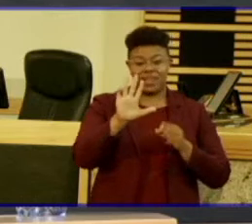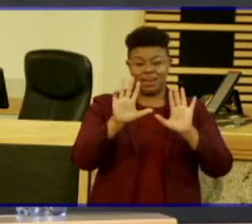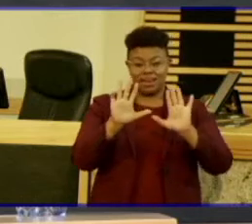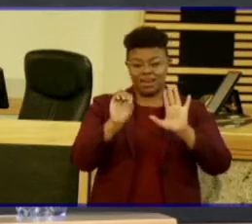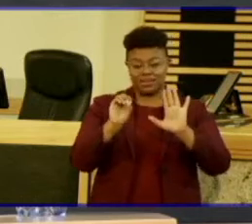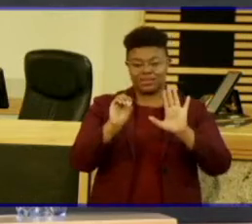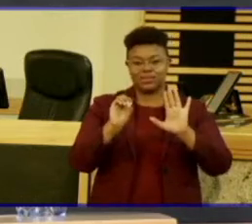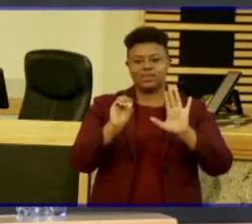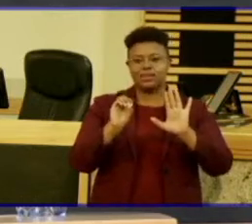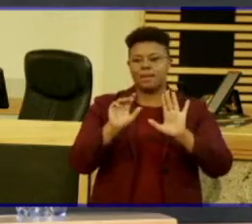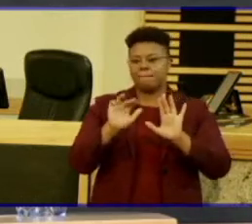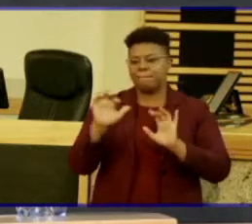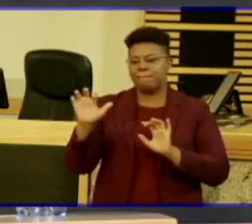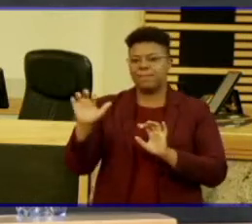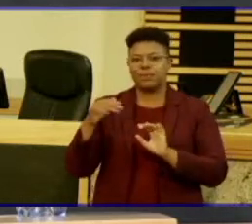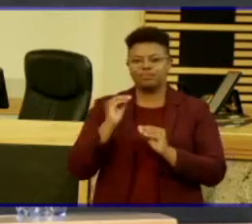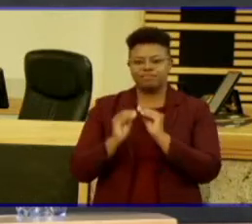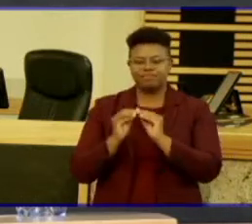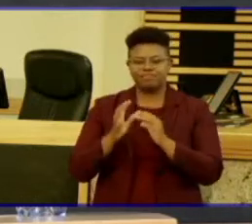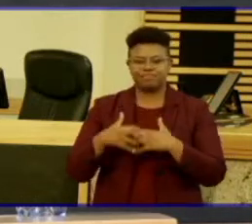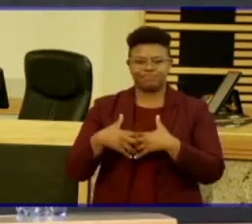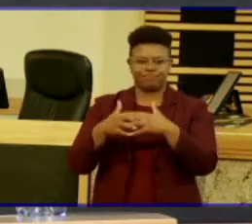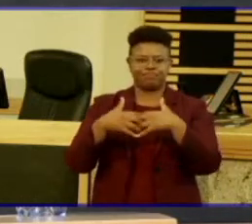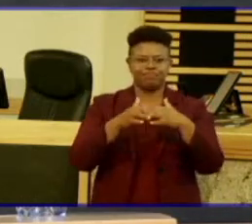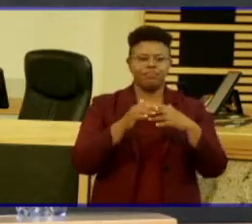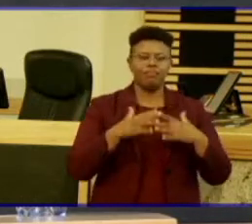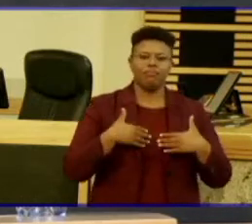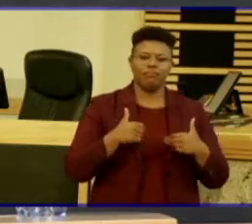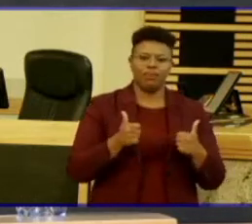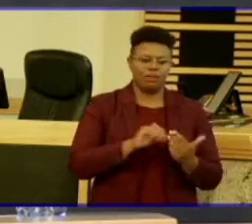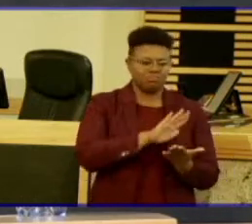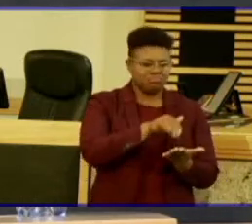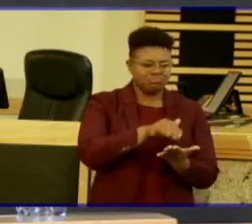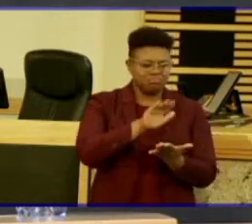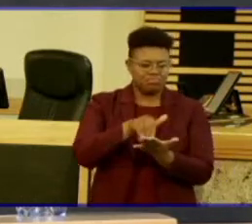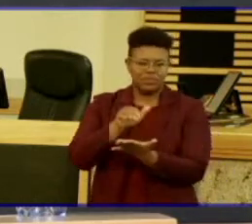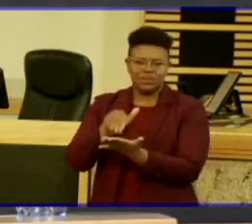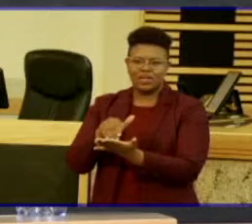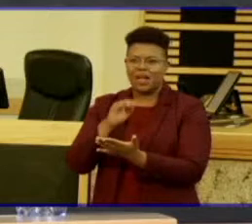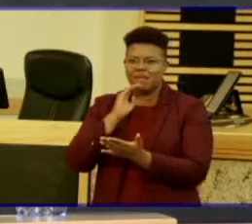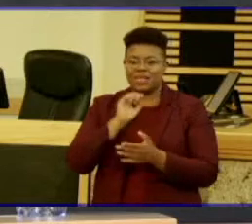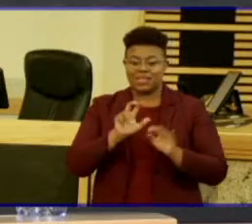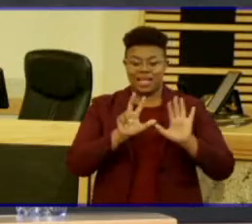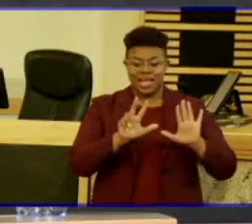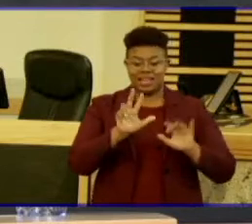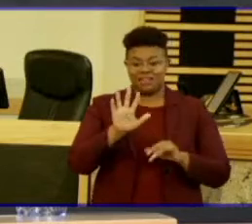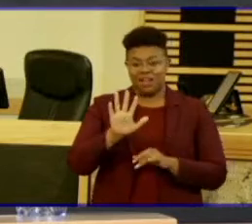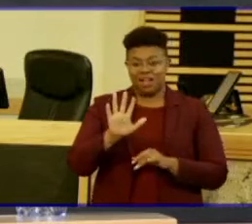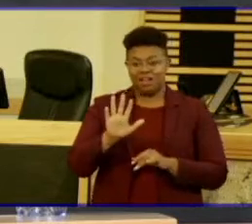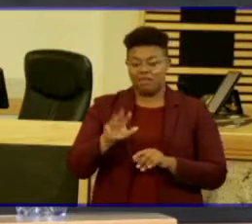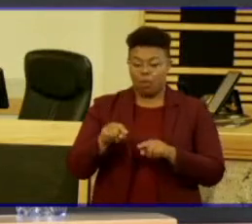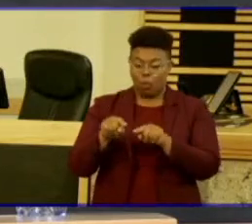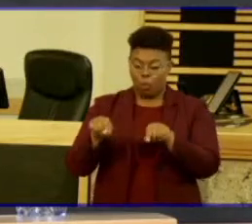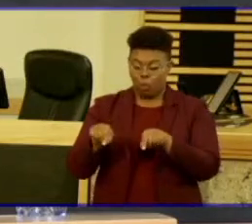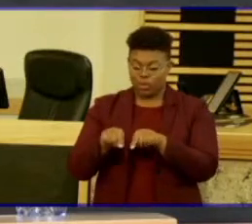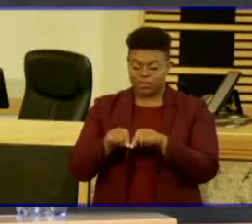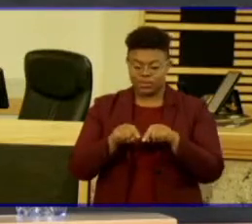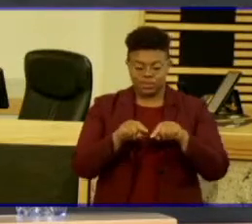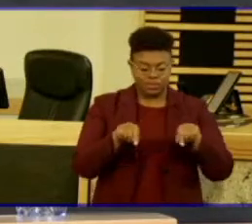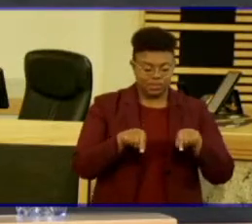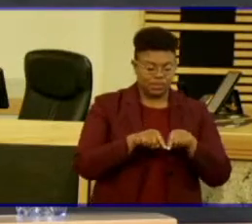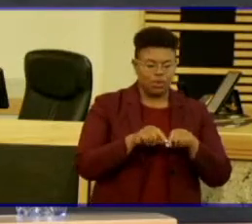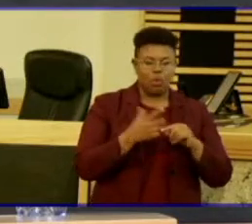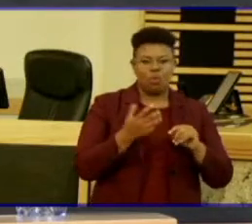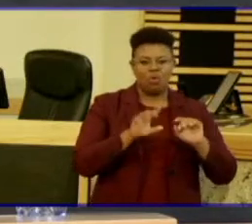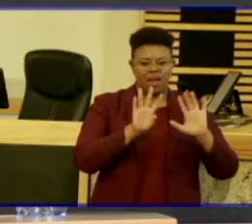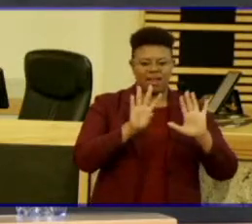the refurbishment of 67 health facilities, from which 85 wards or 98%